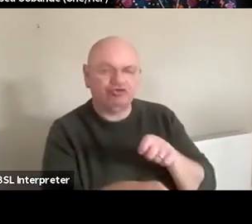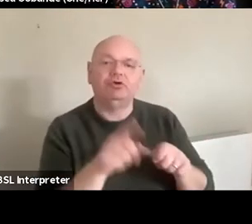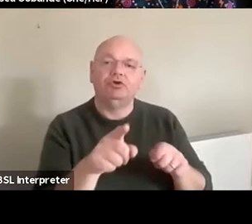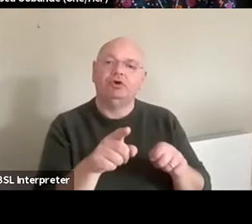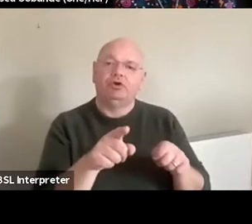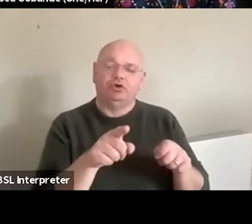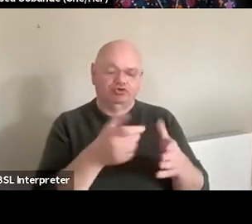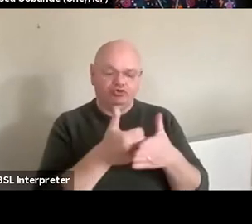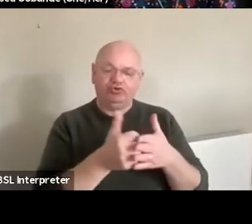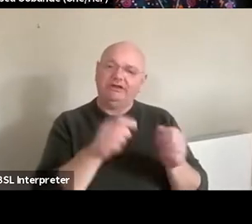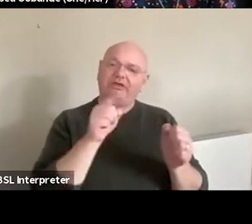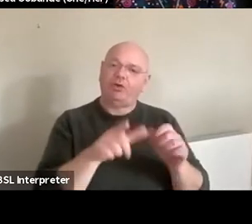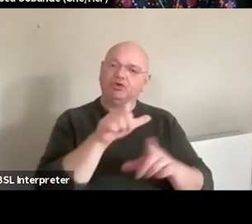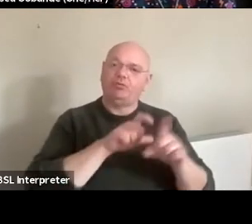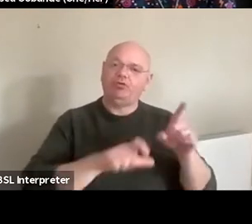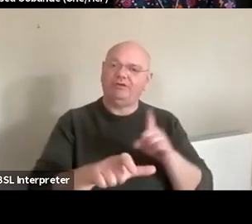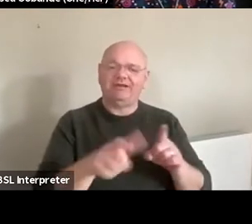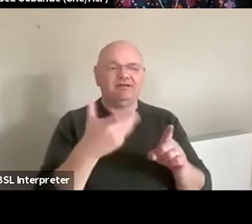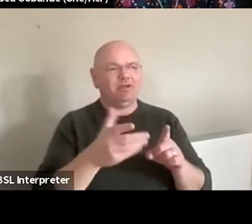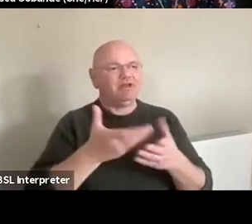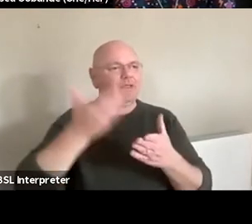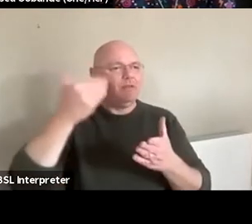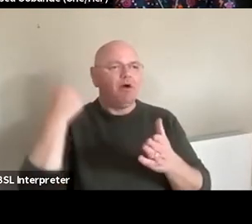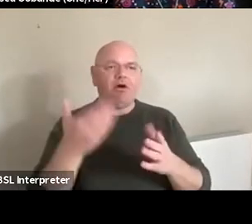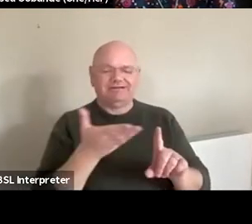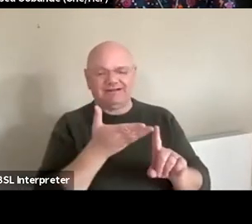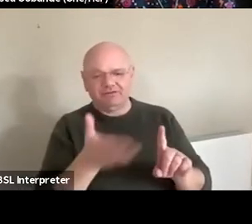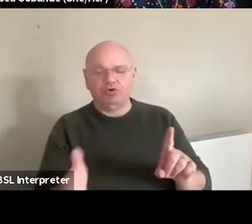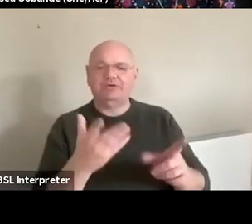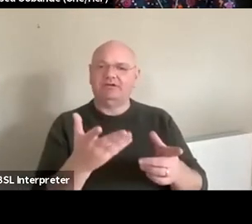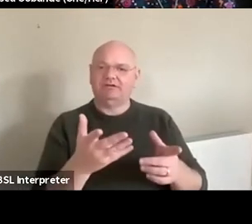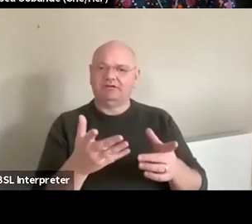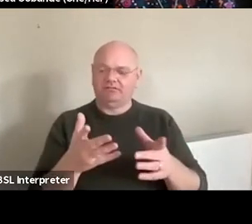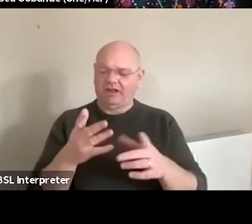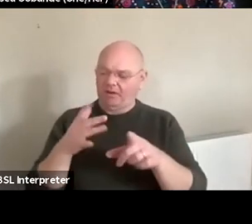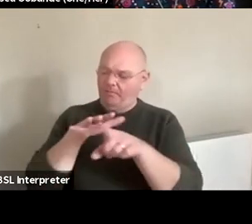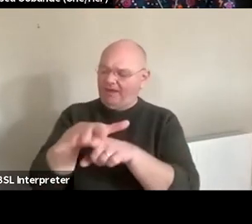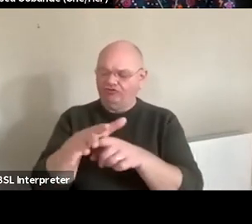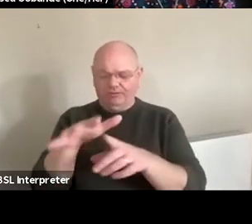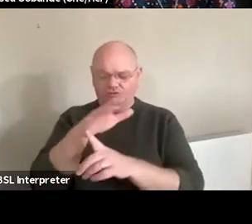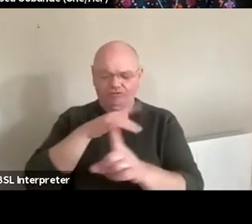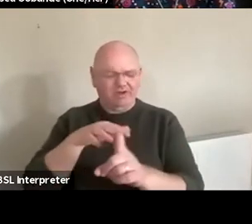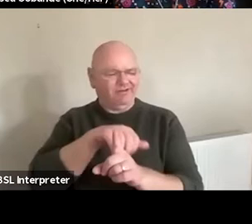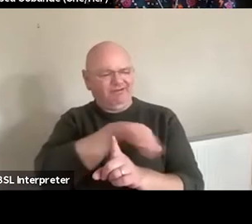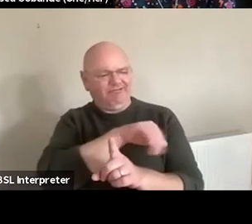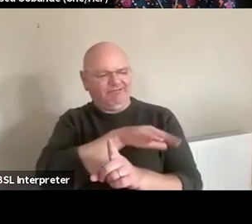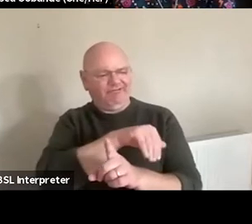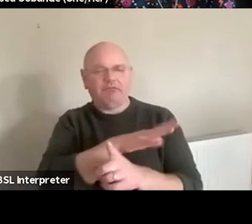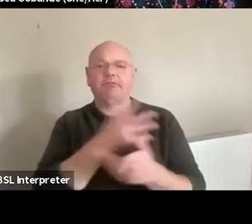historically excluded and marginalized. So with that being said, I'm going to open the floor to